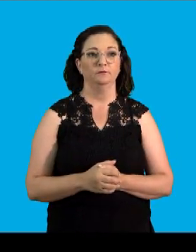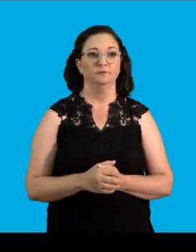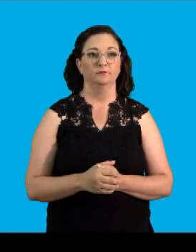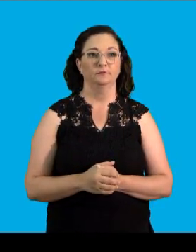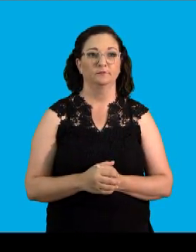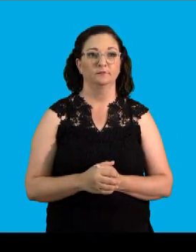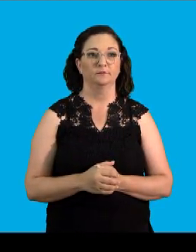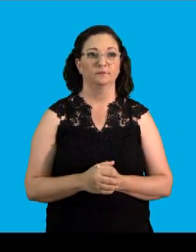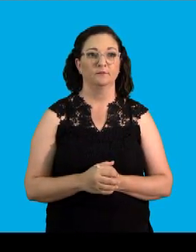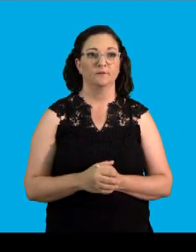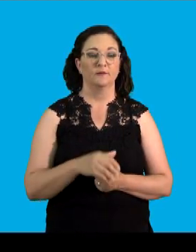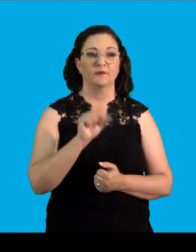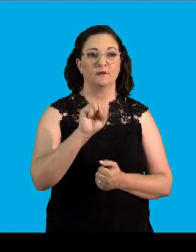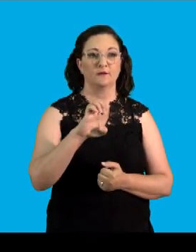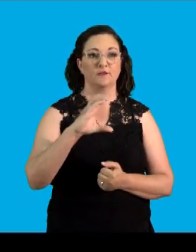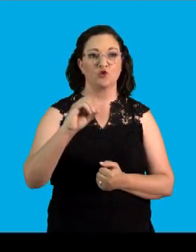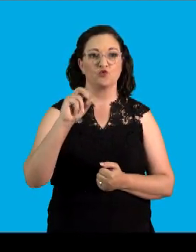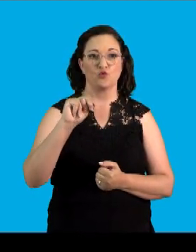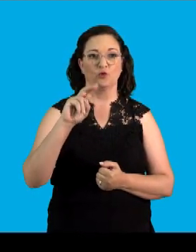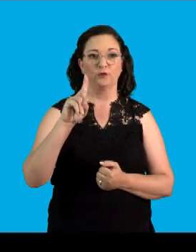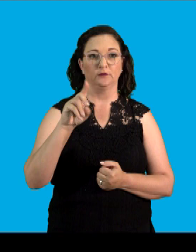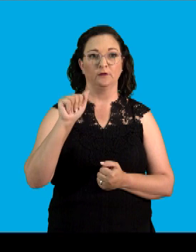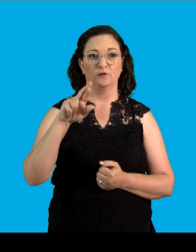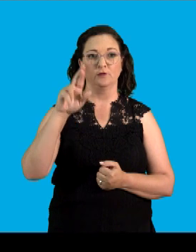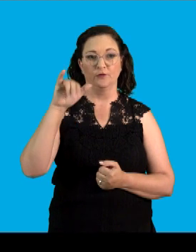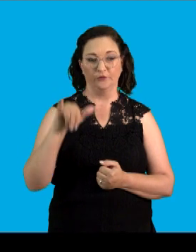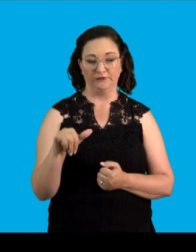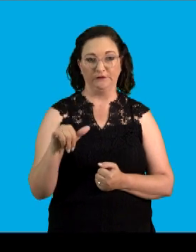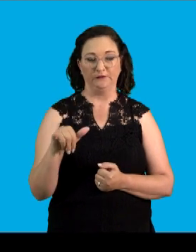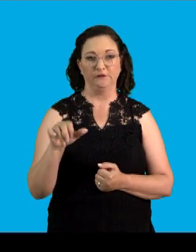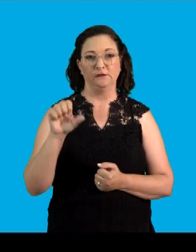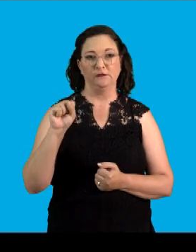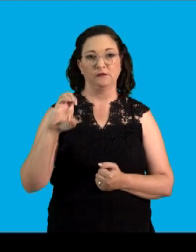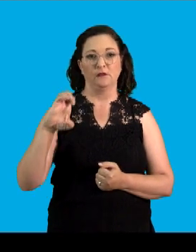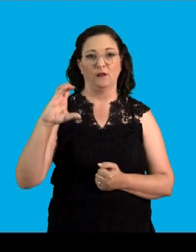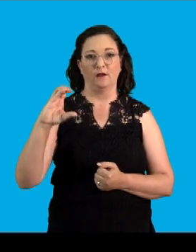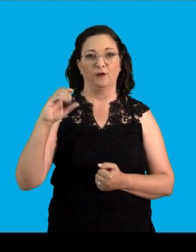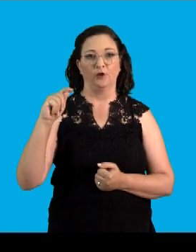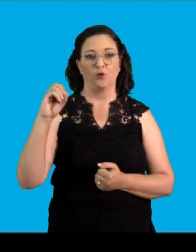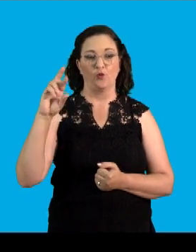sector. Right, so this is your secondary